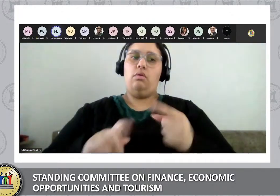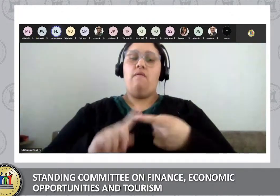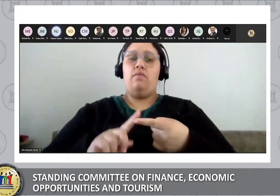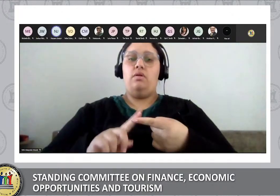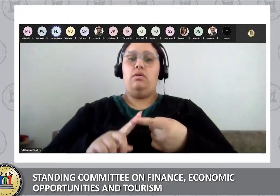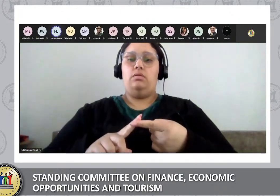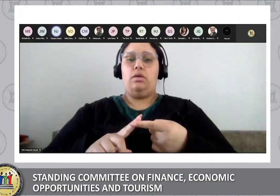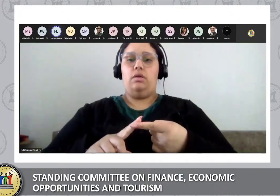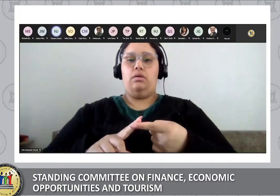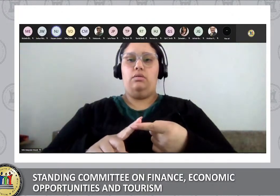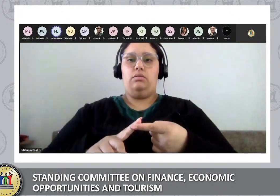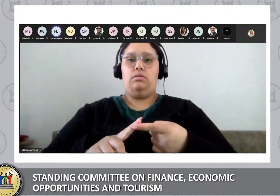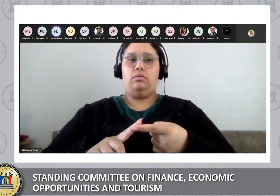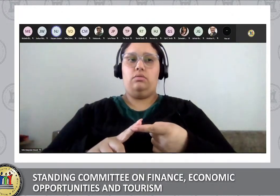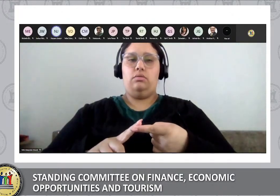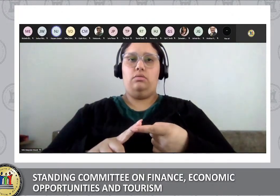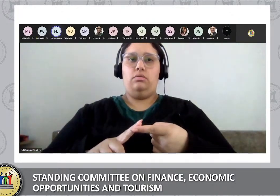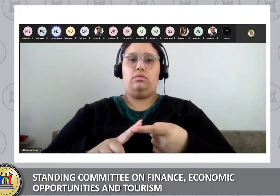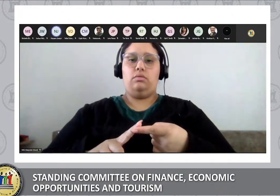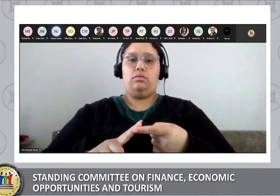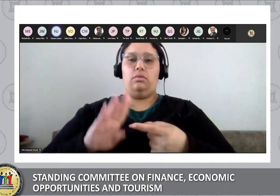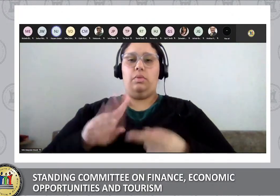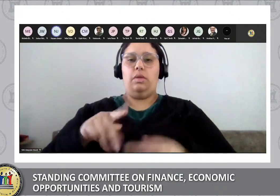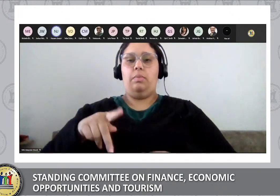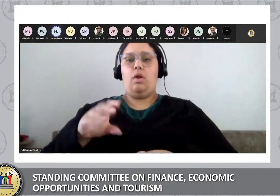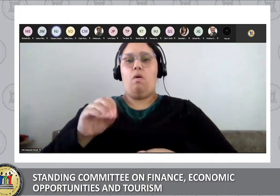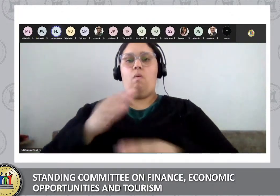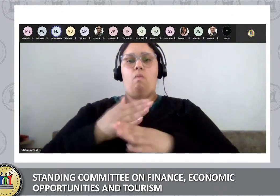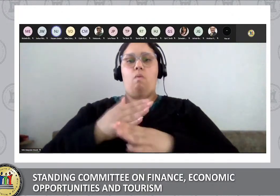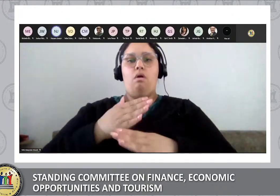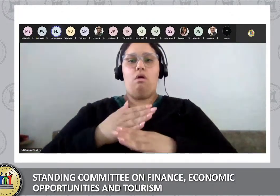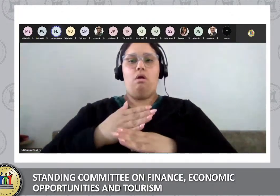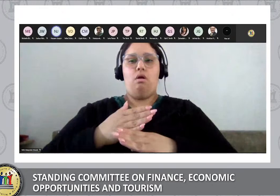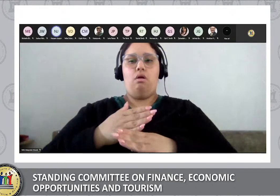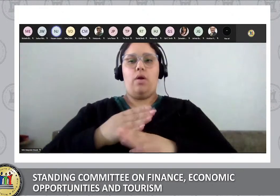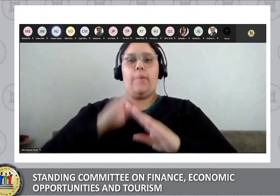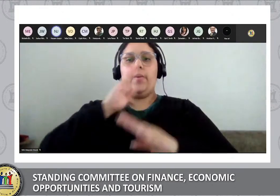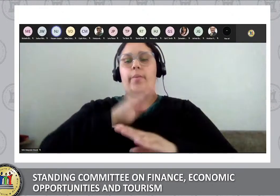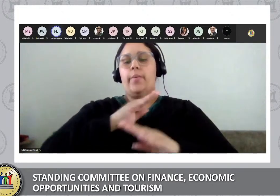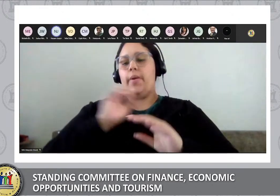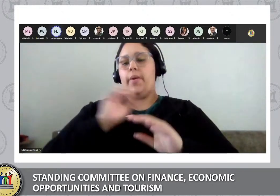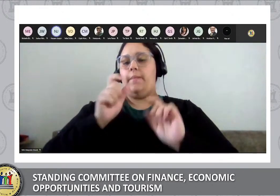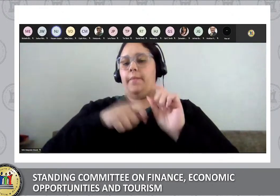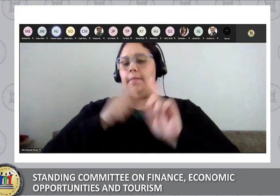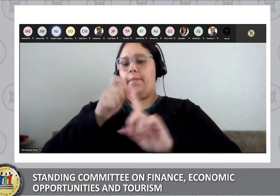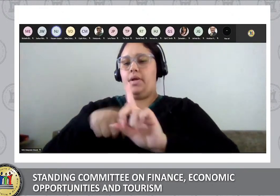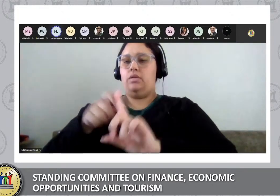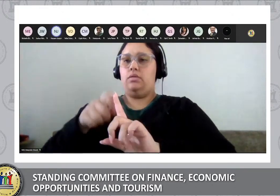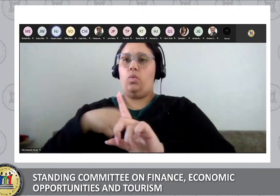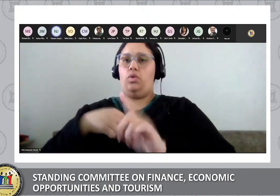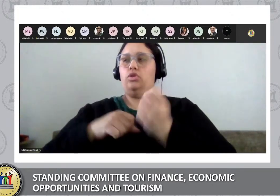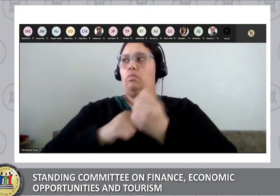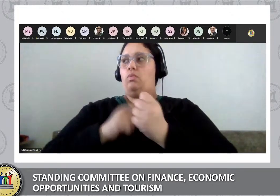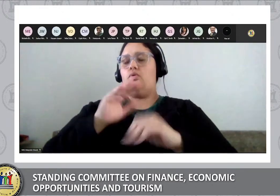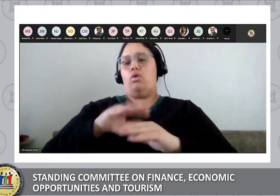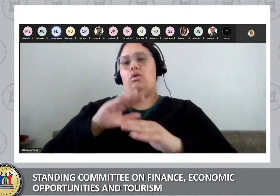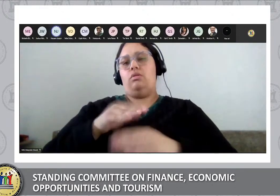is the BPO work. Minister, virtually none of the candidates that we support on the offshore side